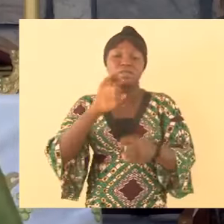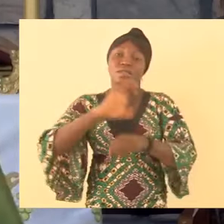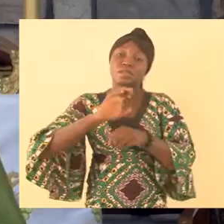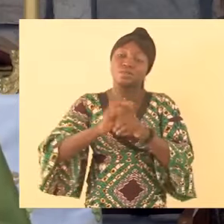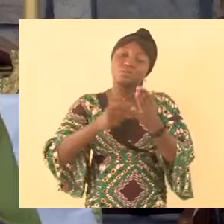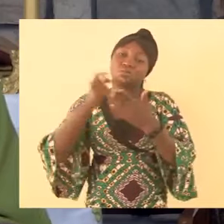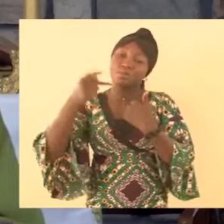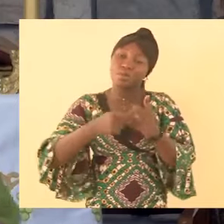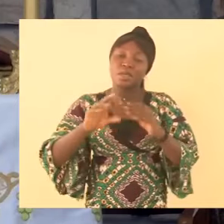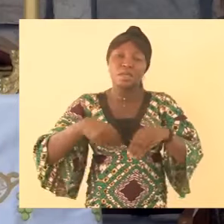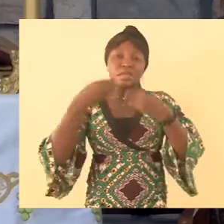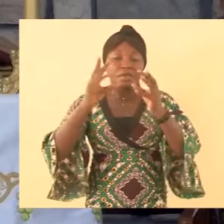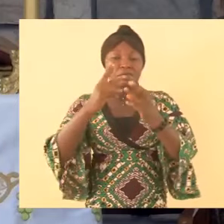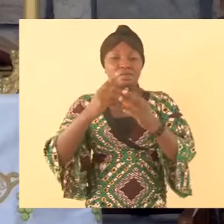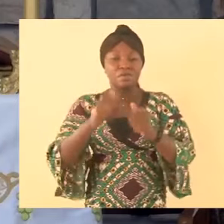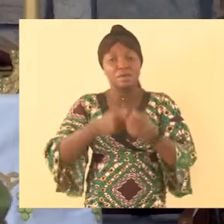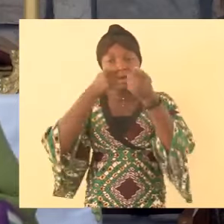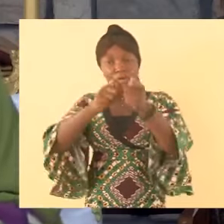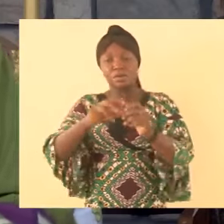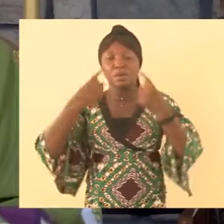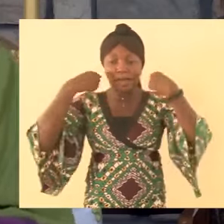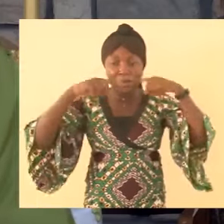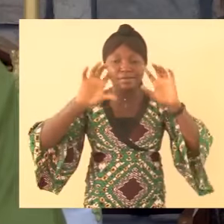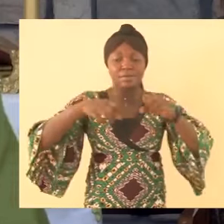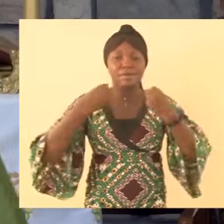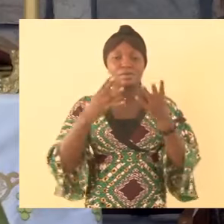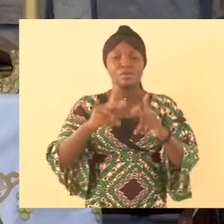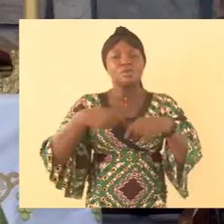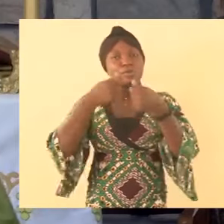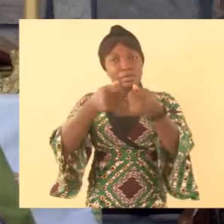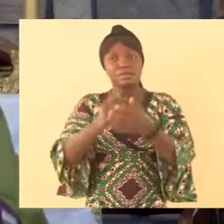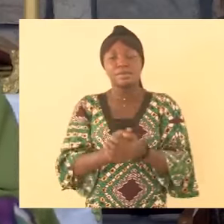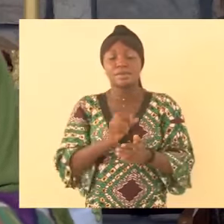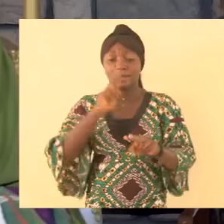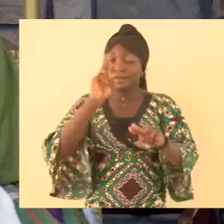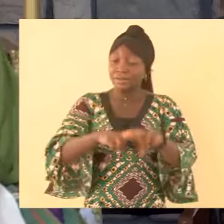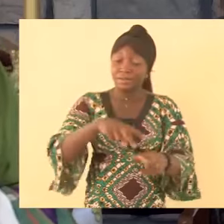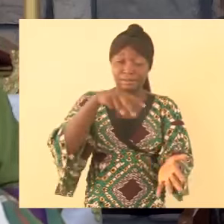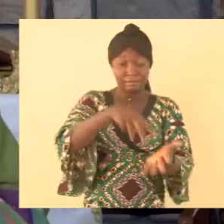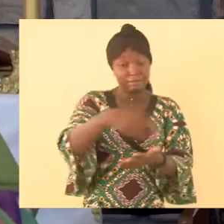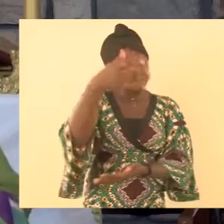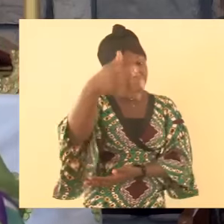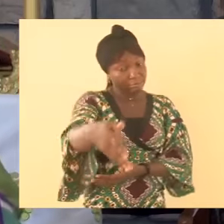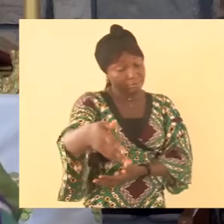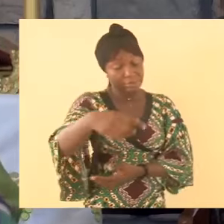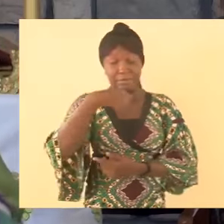too. I give you award and you announce how much you are giving. I give you award, you announce how much I give. I sat down there and I